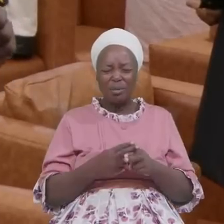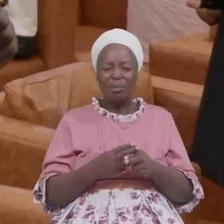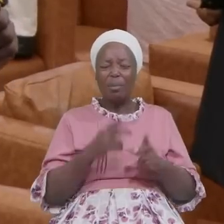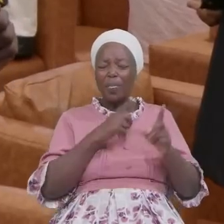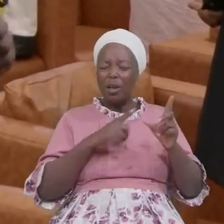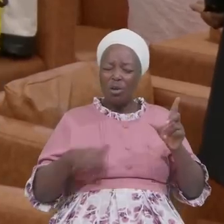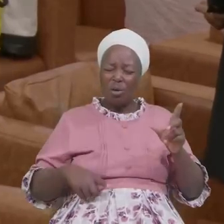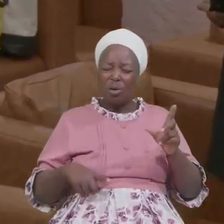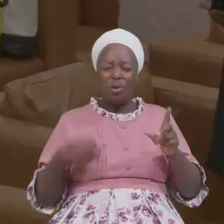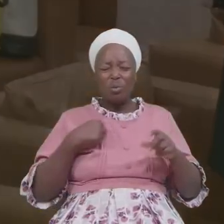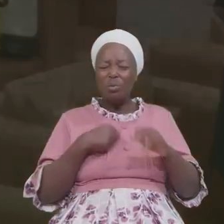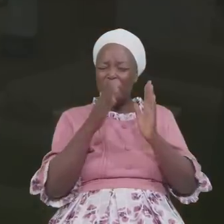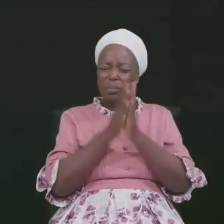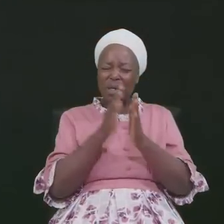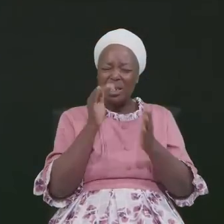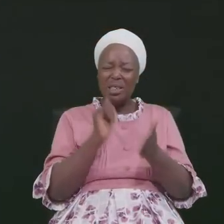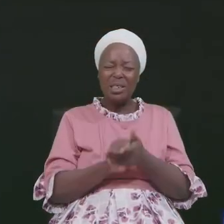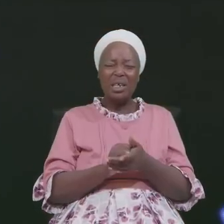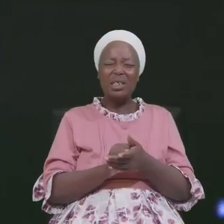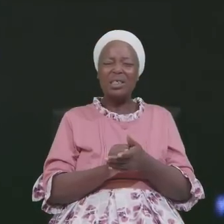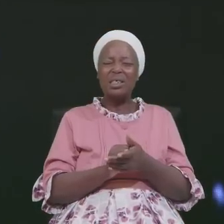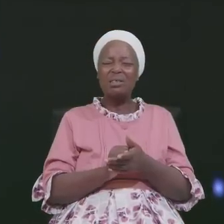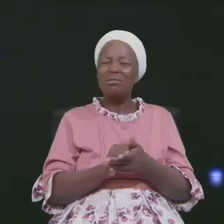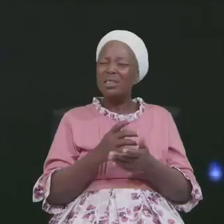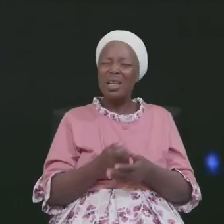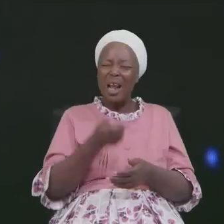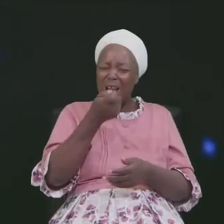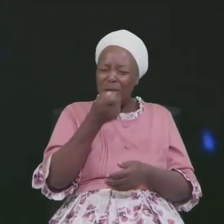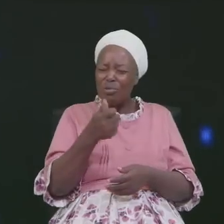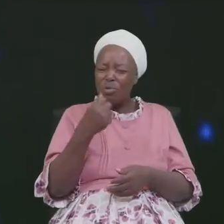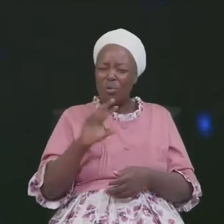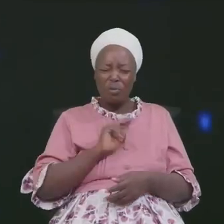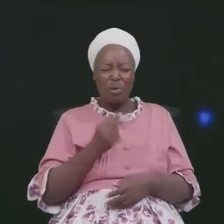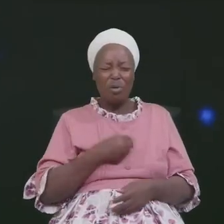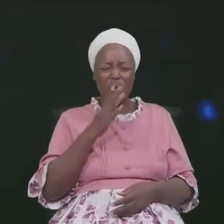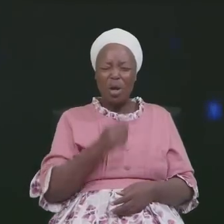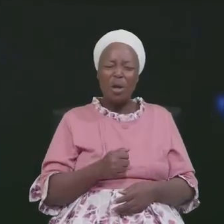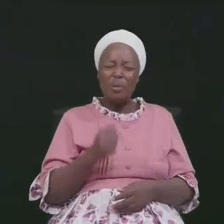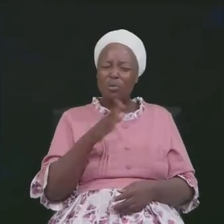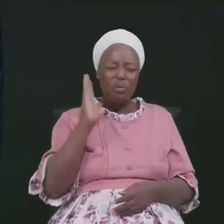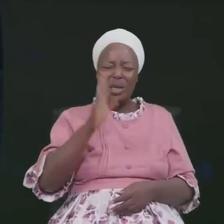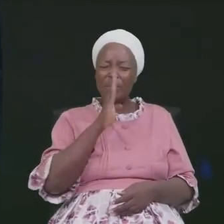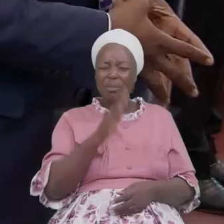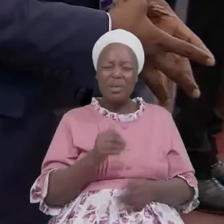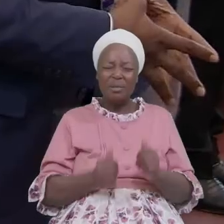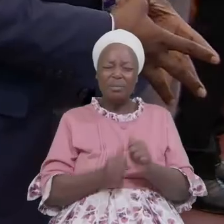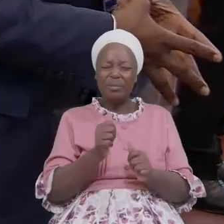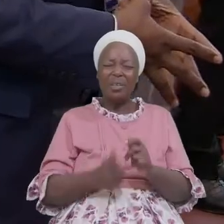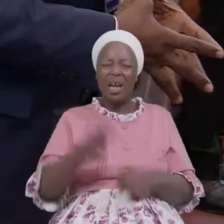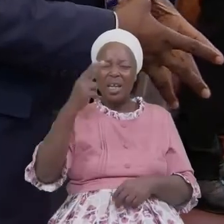Lord, we pray the least of us will be higher than the highest in the world.